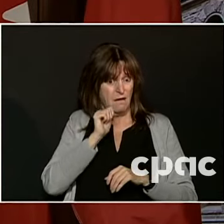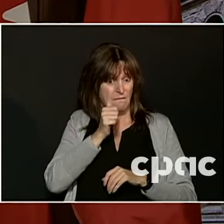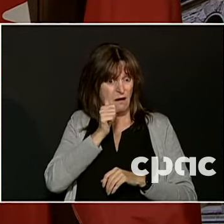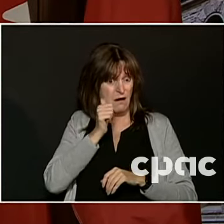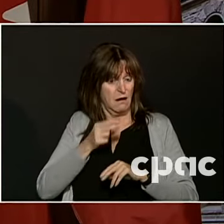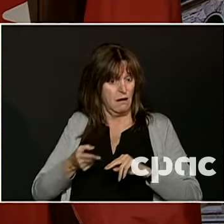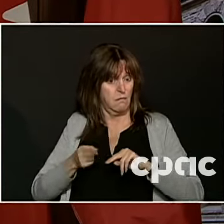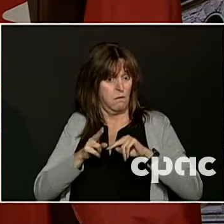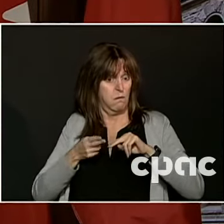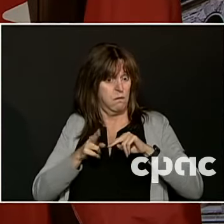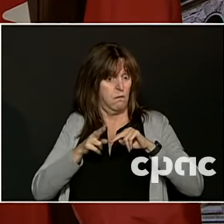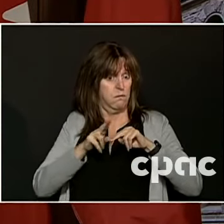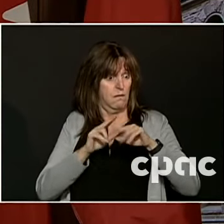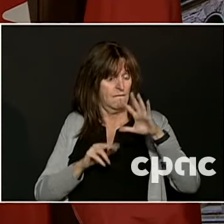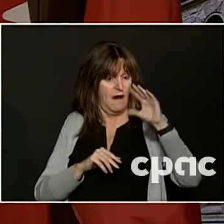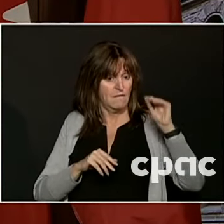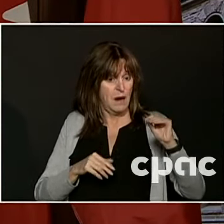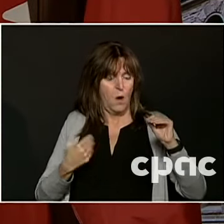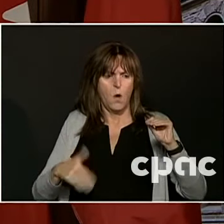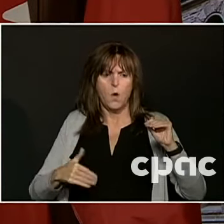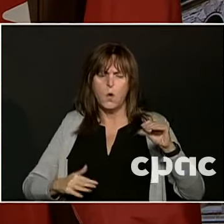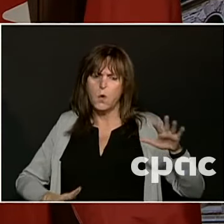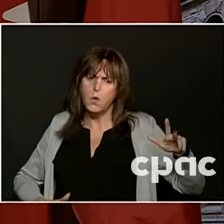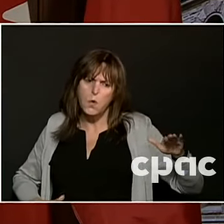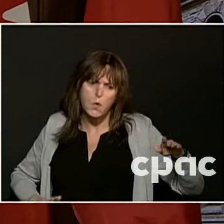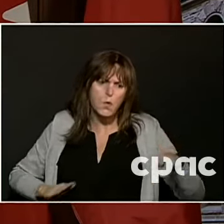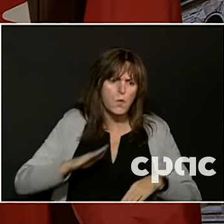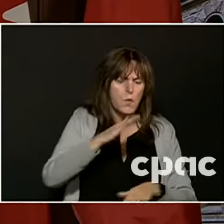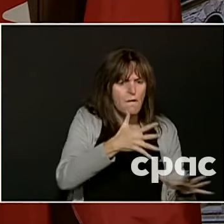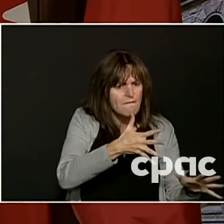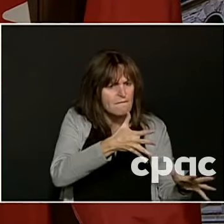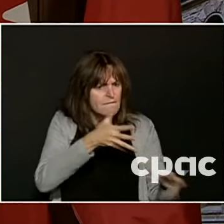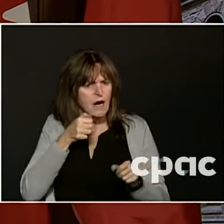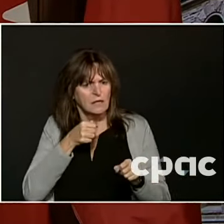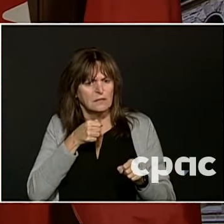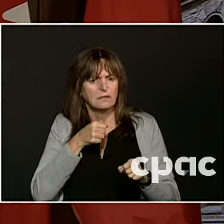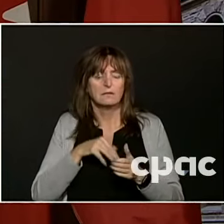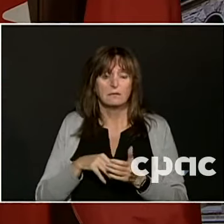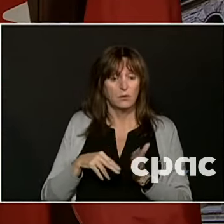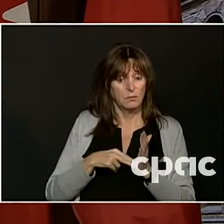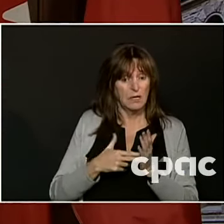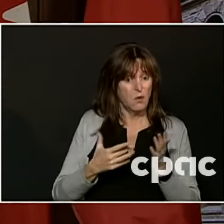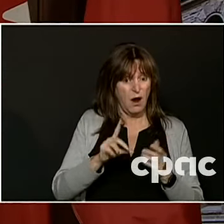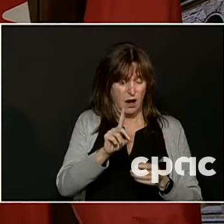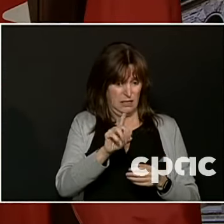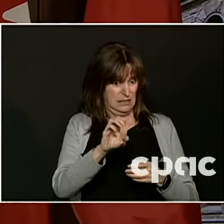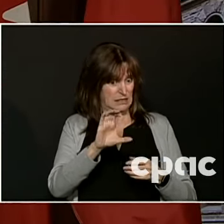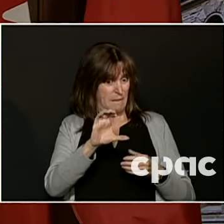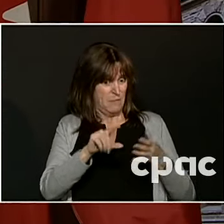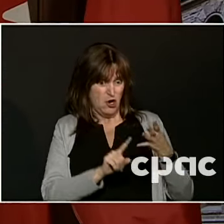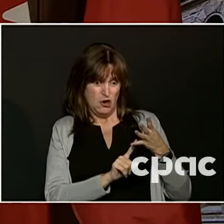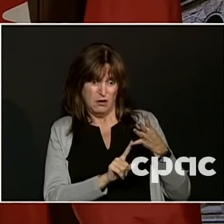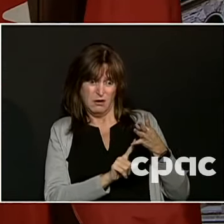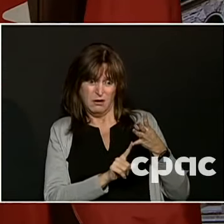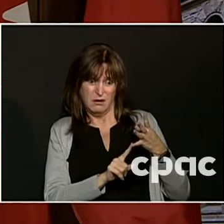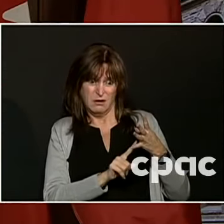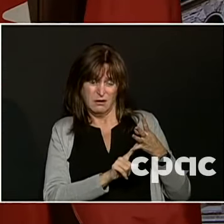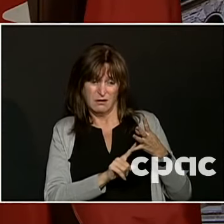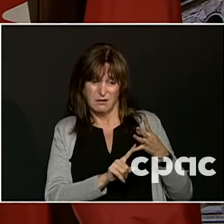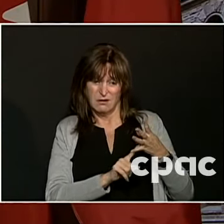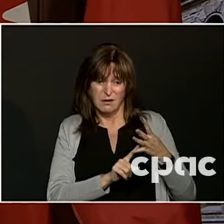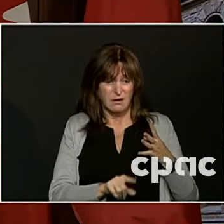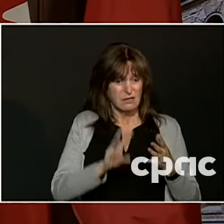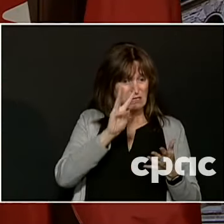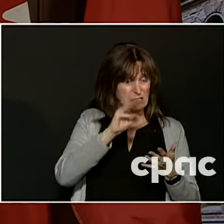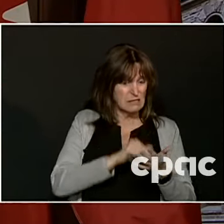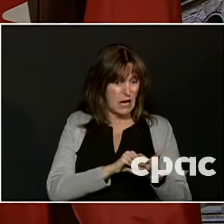the 5% growth rate, before the end of December, we're between 6,000 and 7,000 cases a day, compared to the